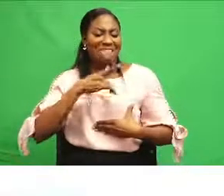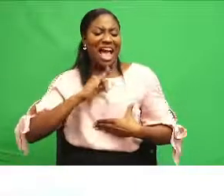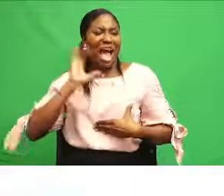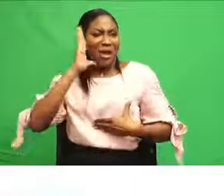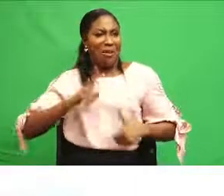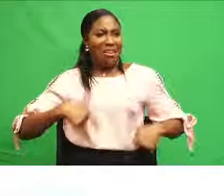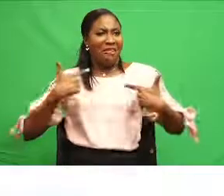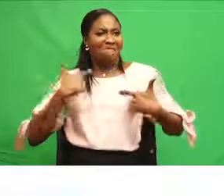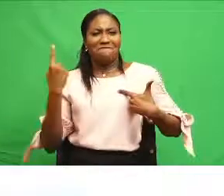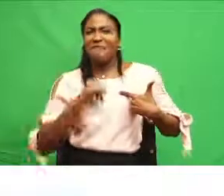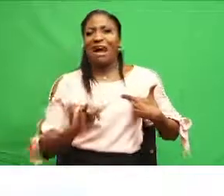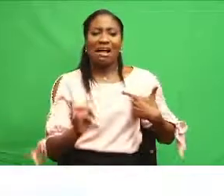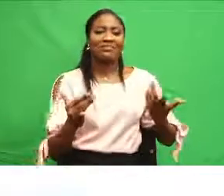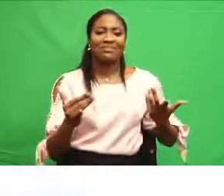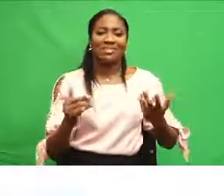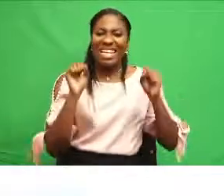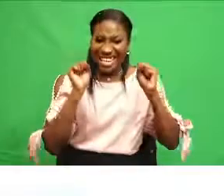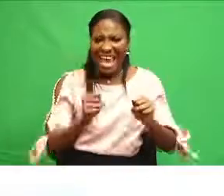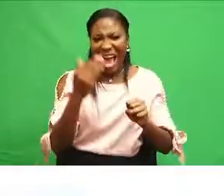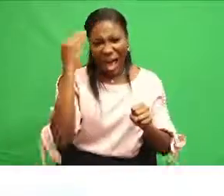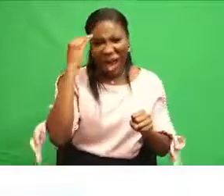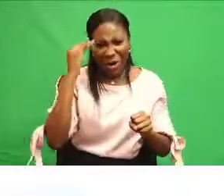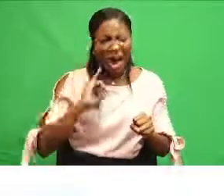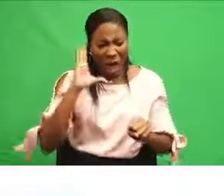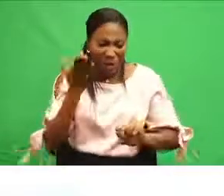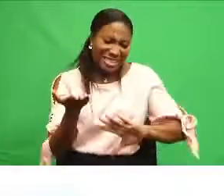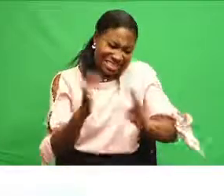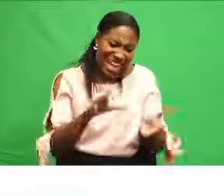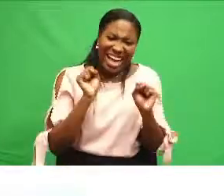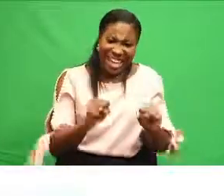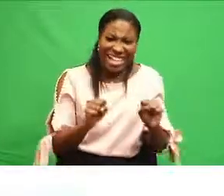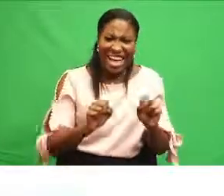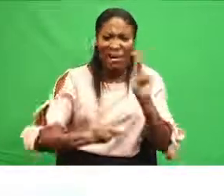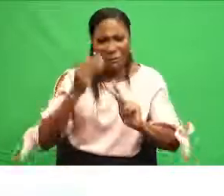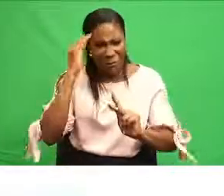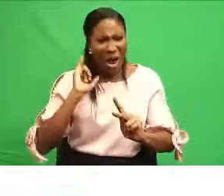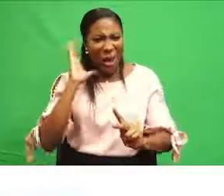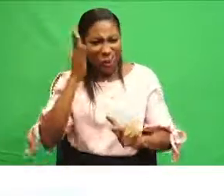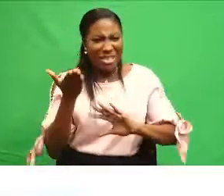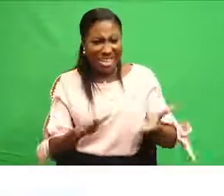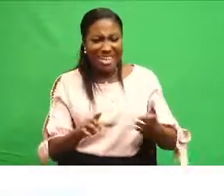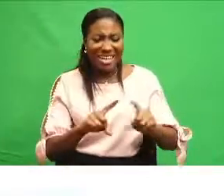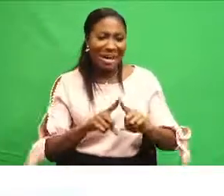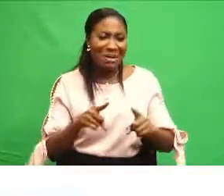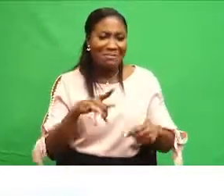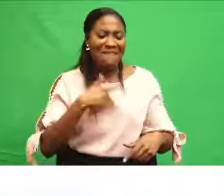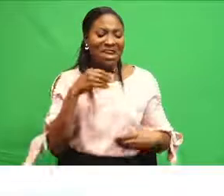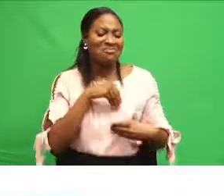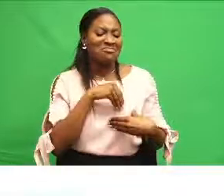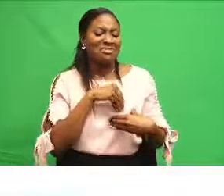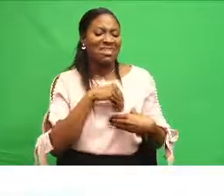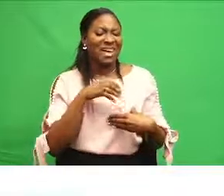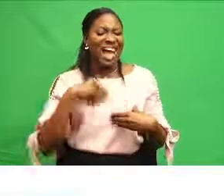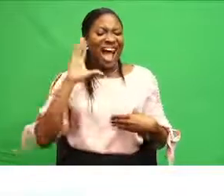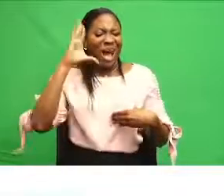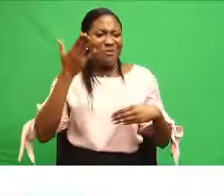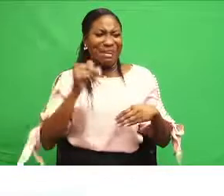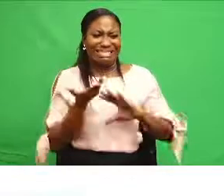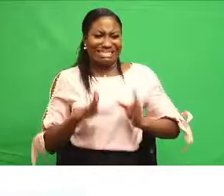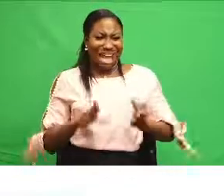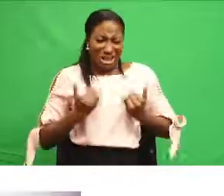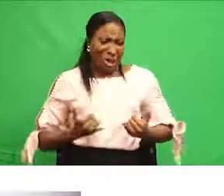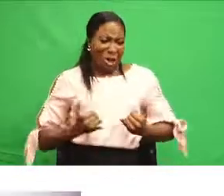that everybody knows they're going to die, that they have to die at some time, but it's not going to be today. Yes. All